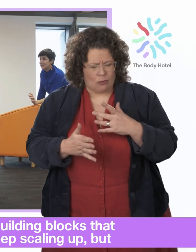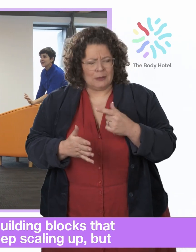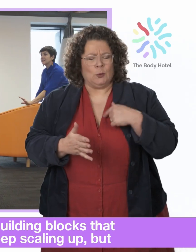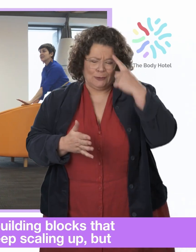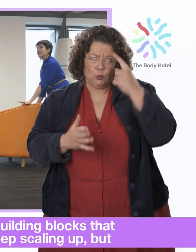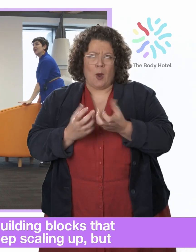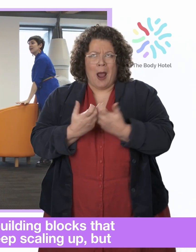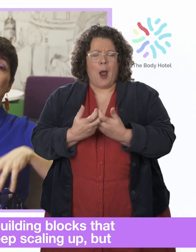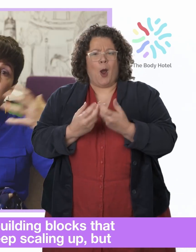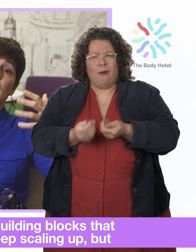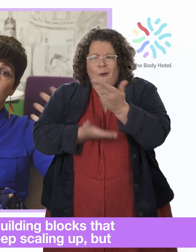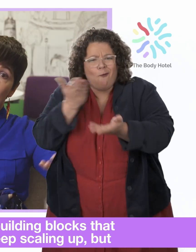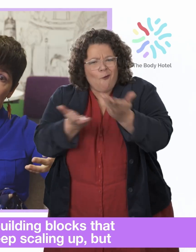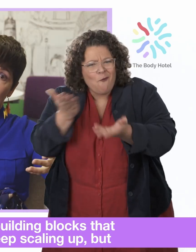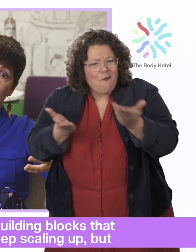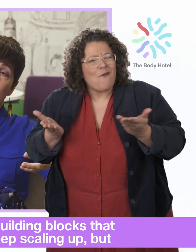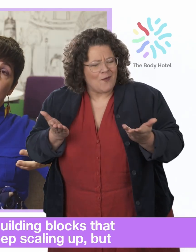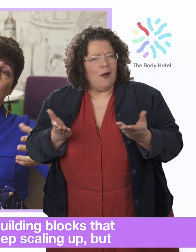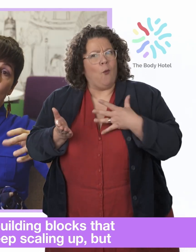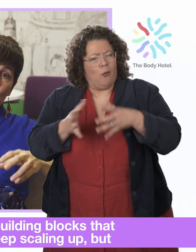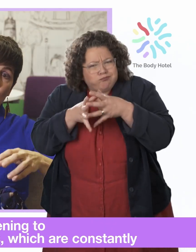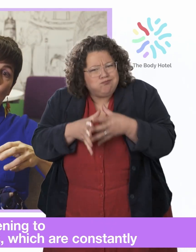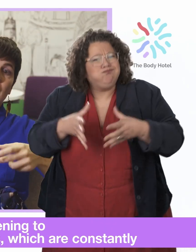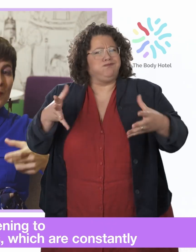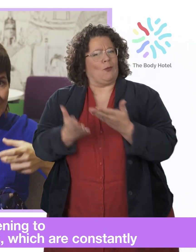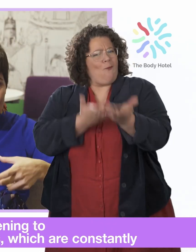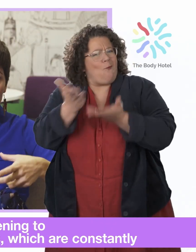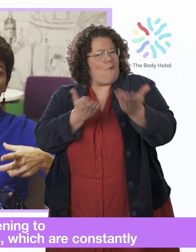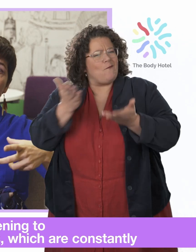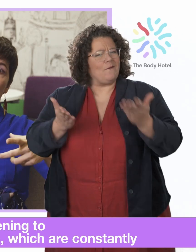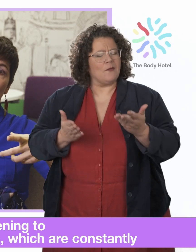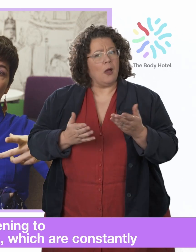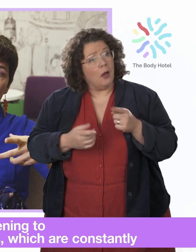we decided to kind of keep scaling up, but also keep